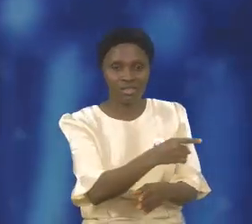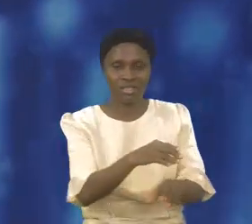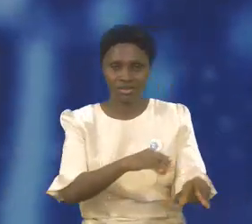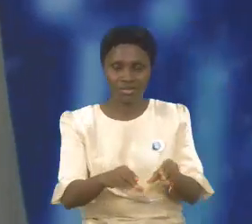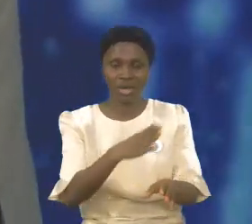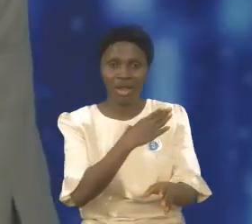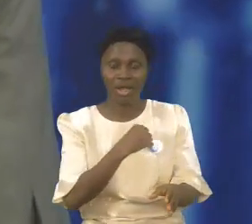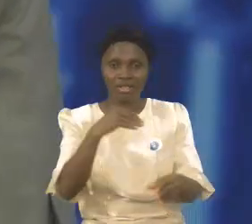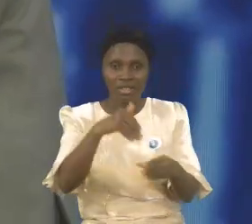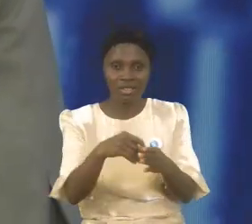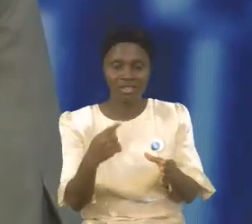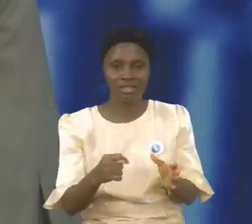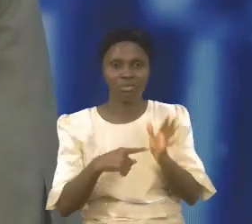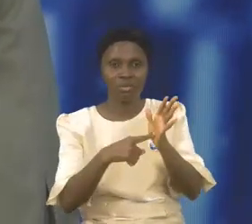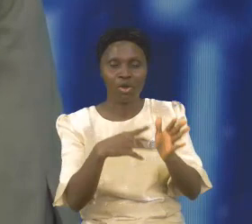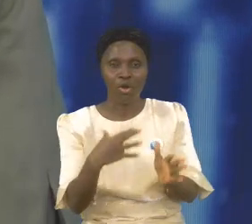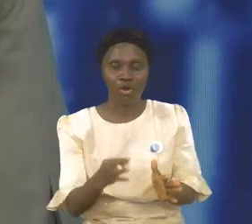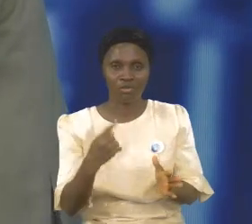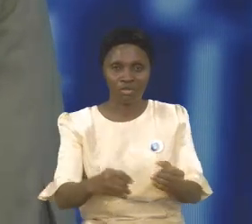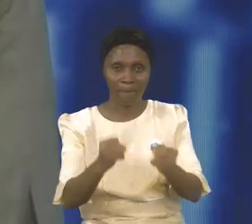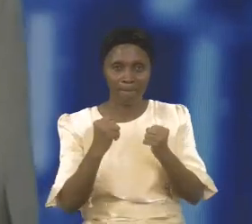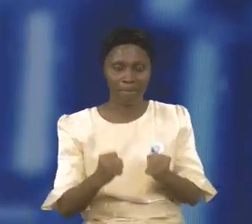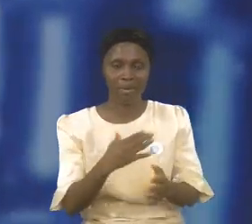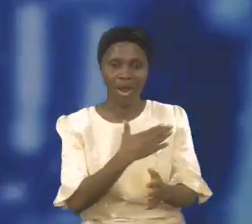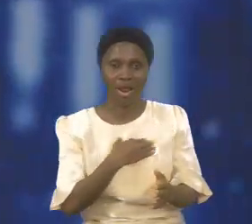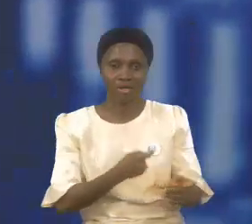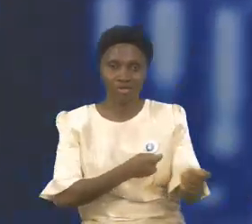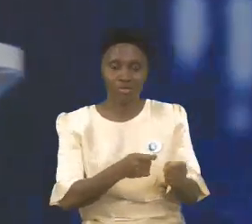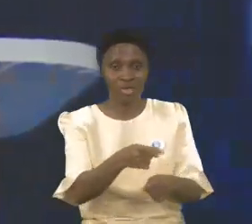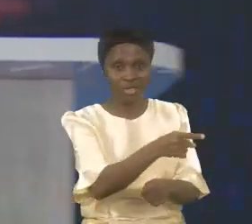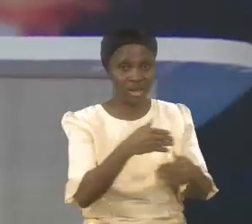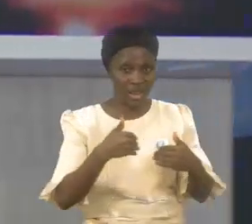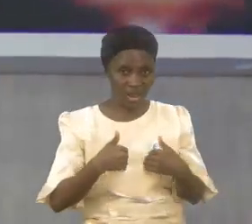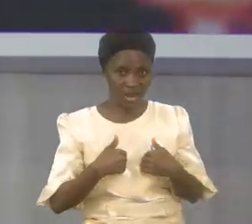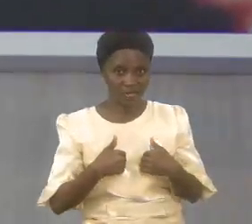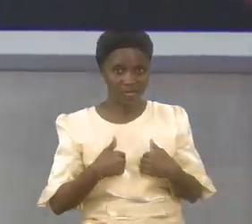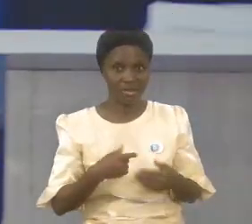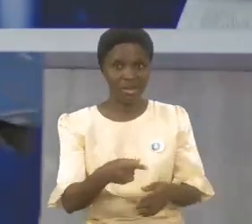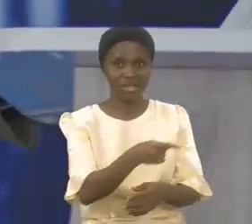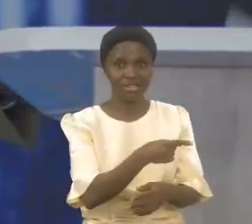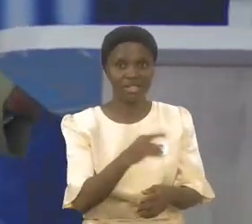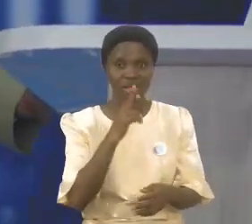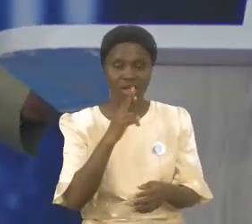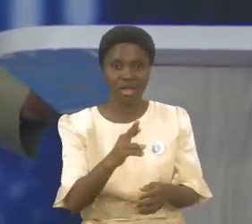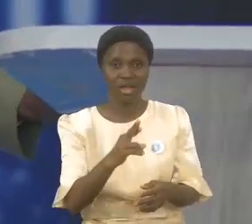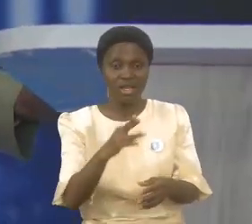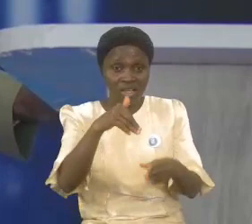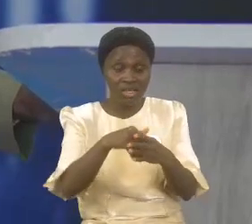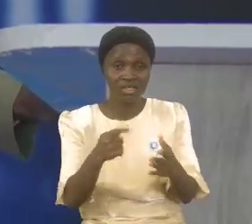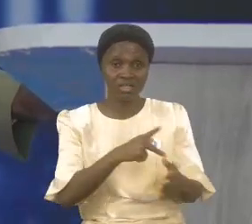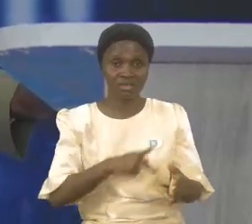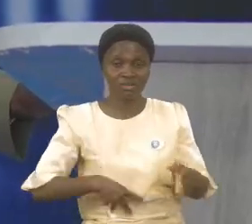manifestation of the power and dominion they had as emperors of empires, they'll be